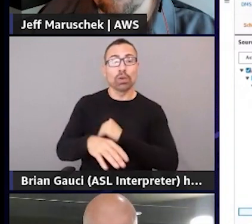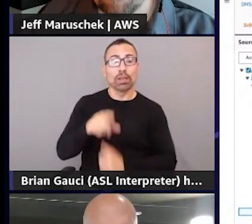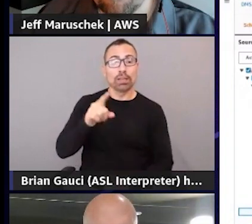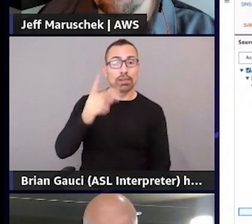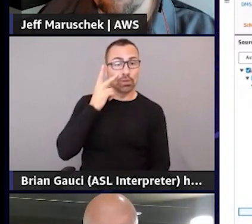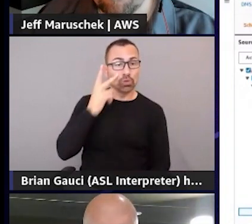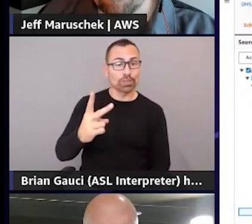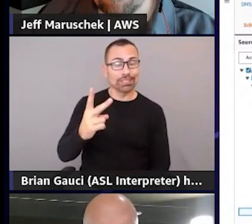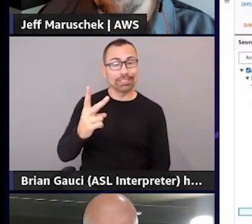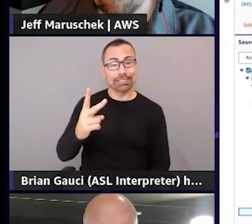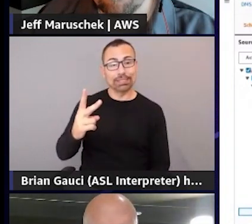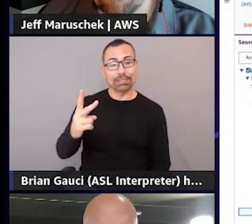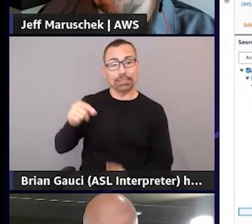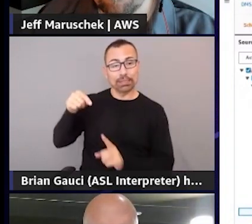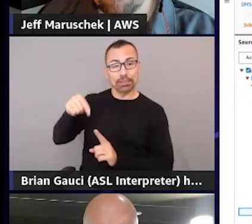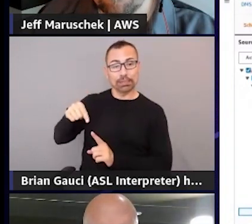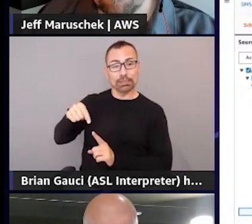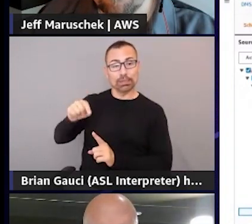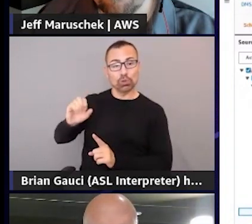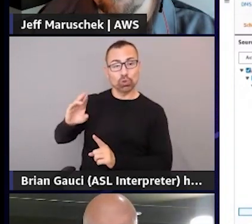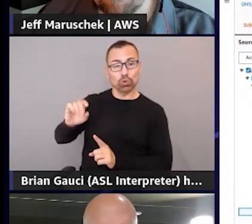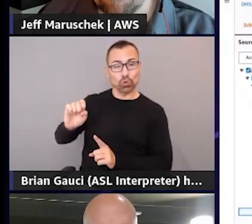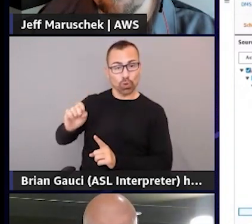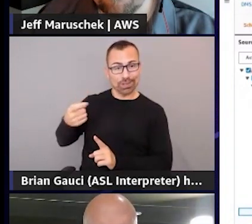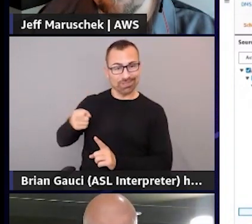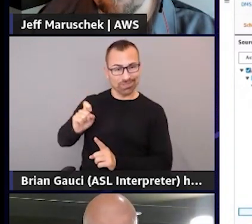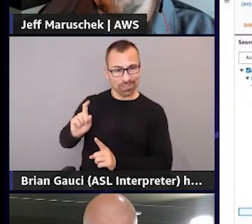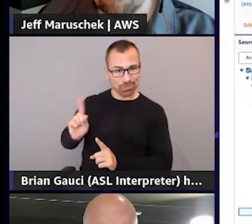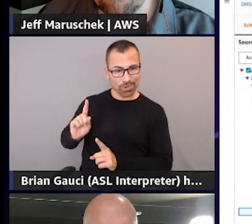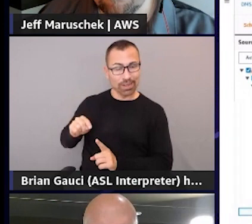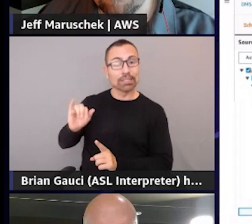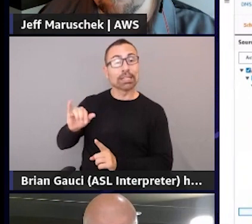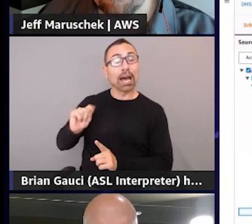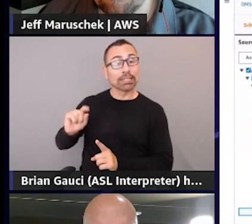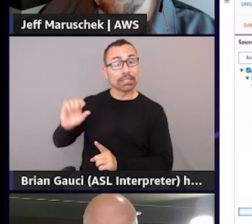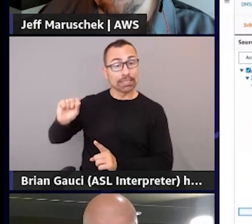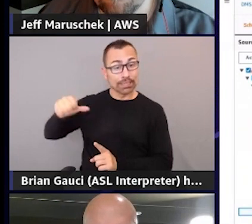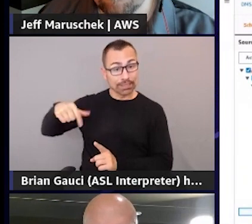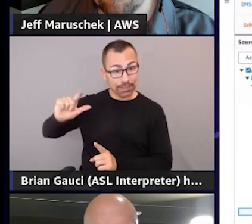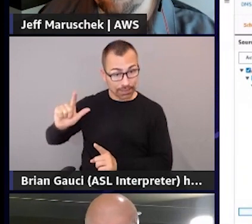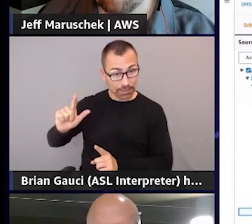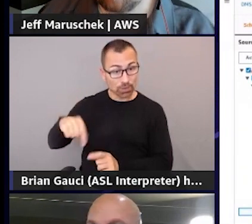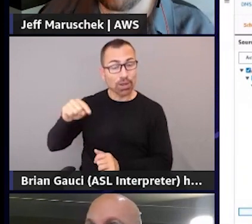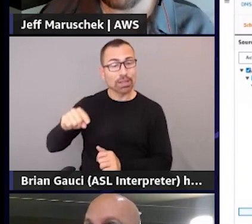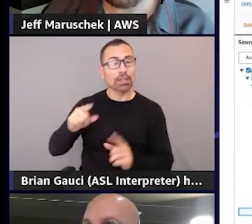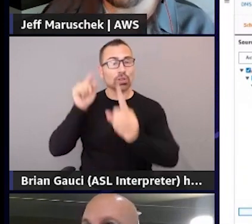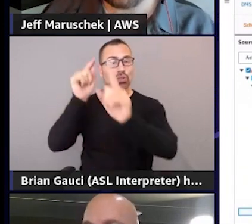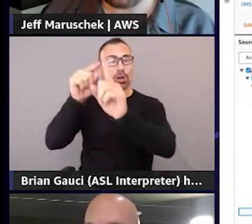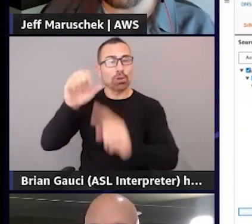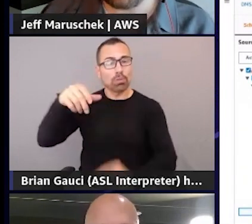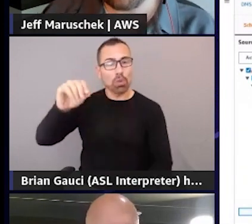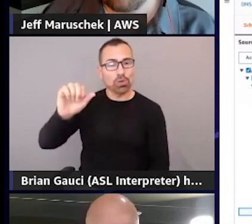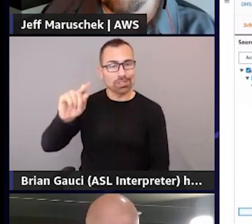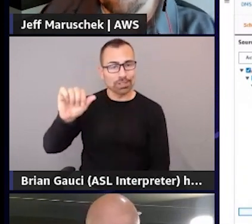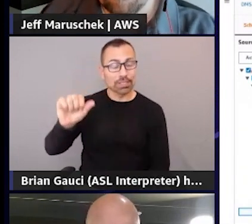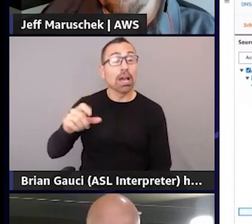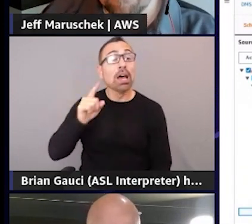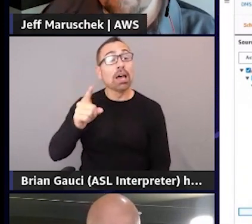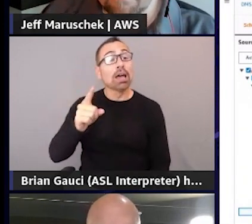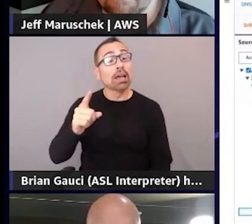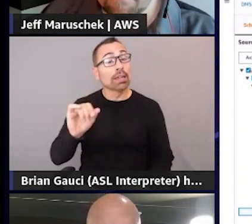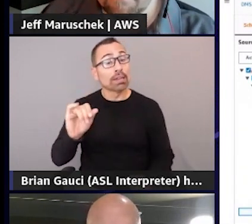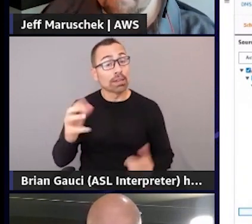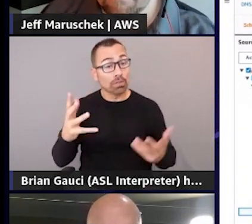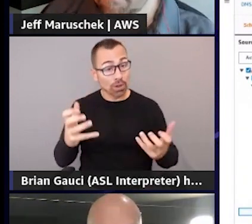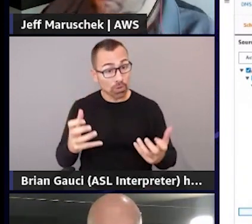source procedure written in T-SQL. Here's the target that's now been converted to Postgres. And if I want, I can now go through and I can